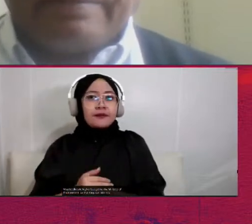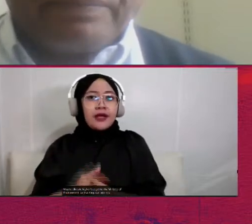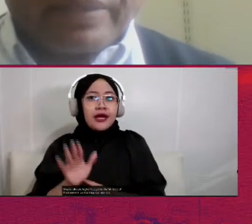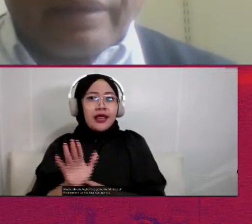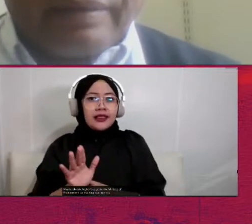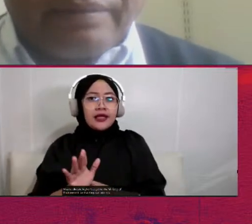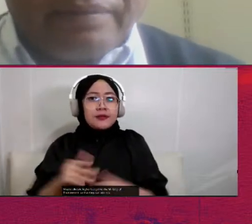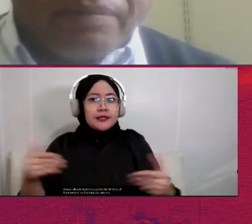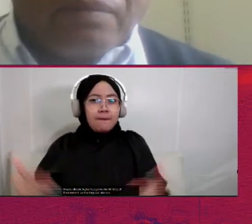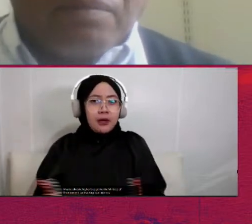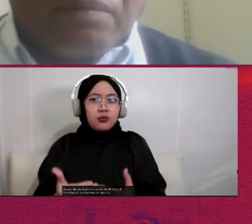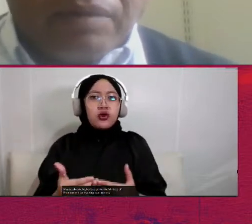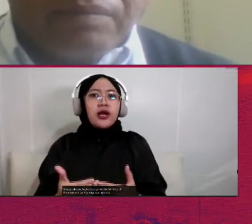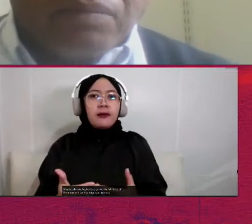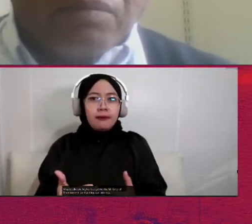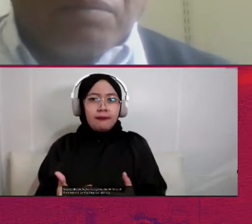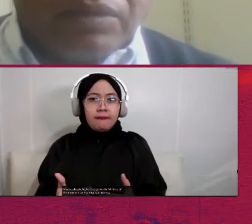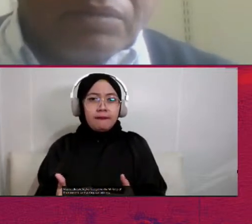address